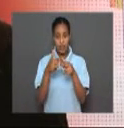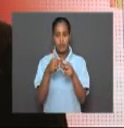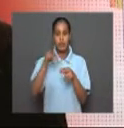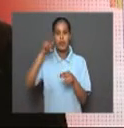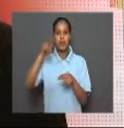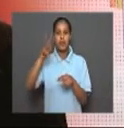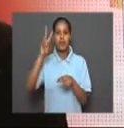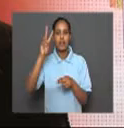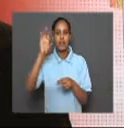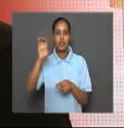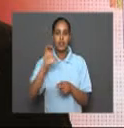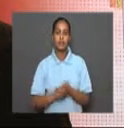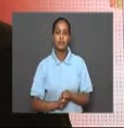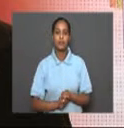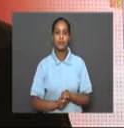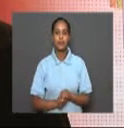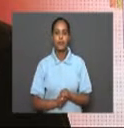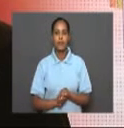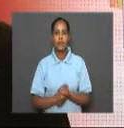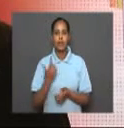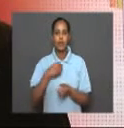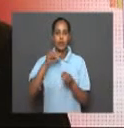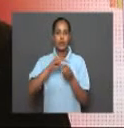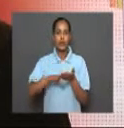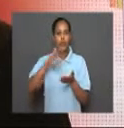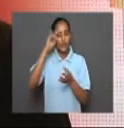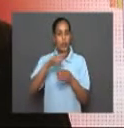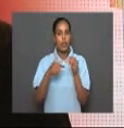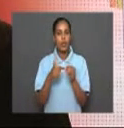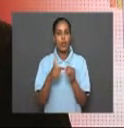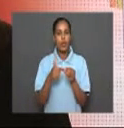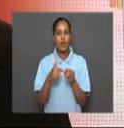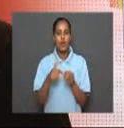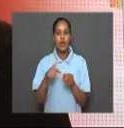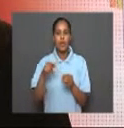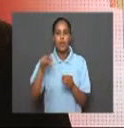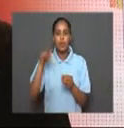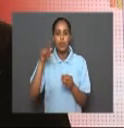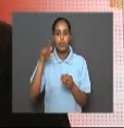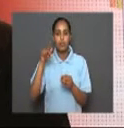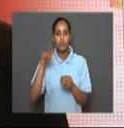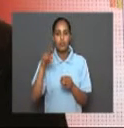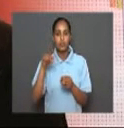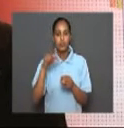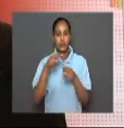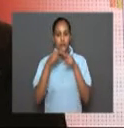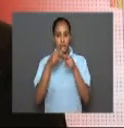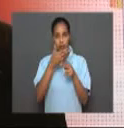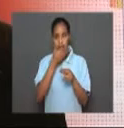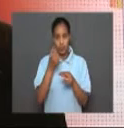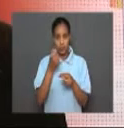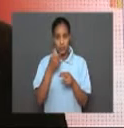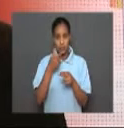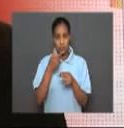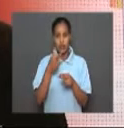as PVC. We also learned about polymethyl methacrylate, which is better